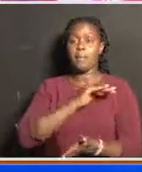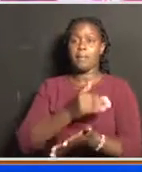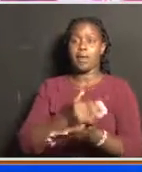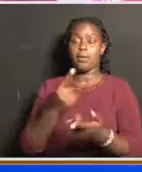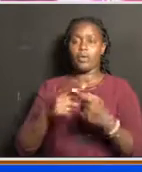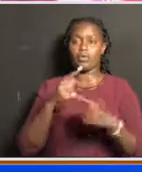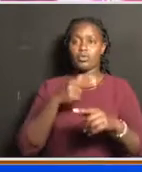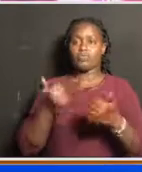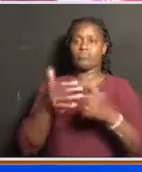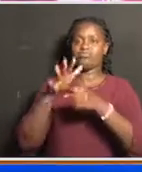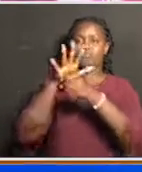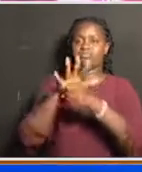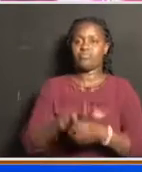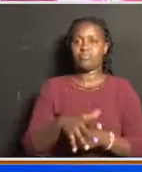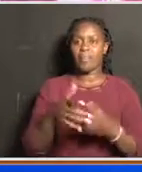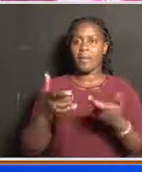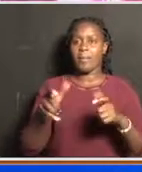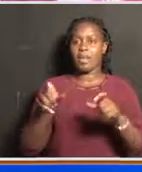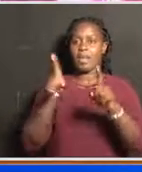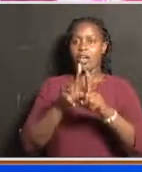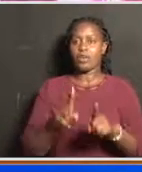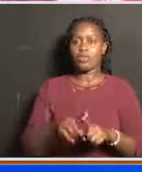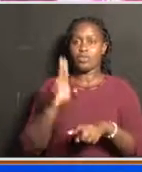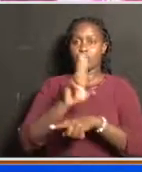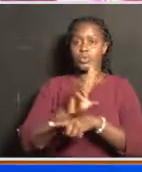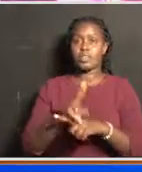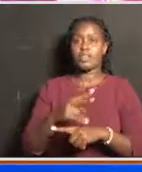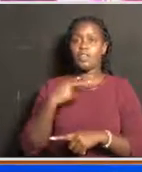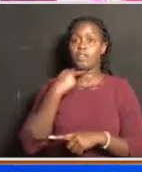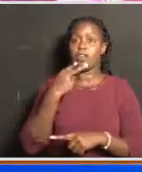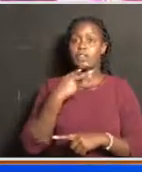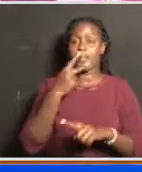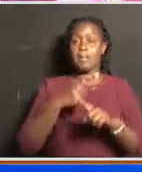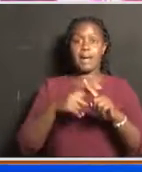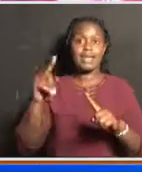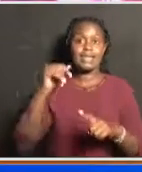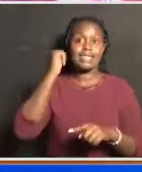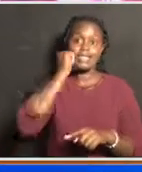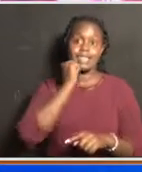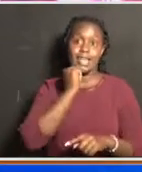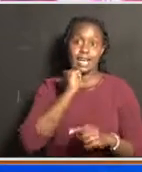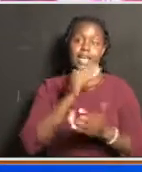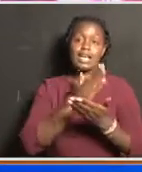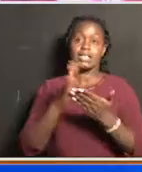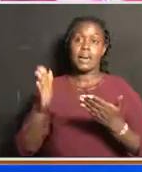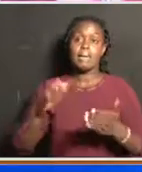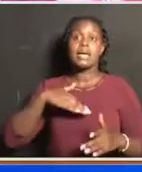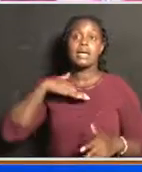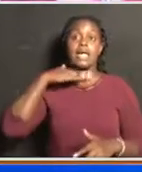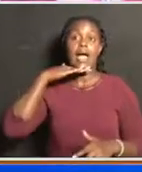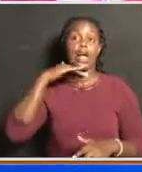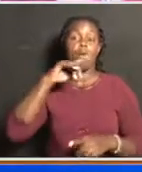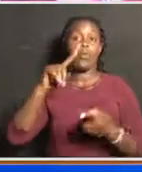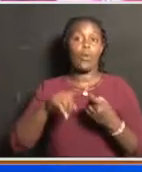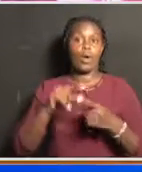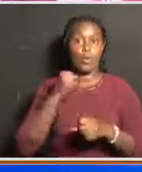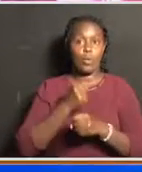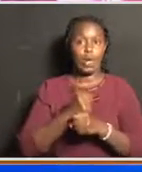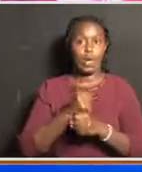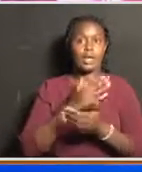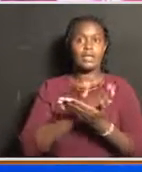freedom and stifle dissenting voices. It is saddening to lose colleagues in the line of duty, and even more worrying to